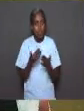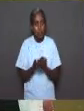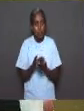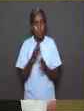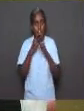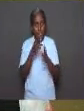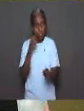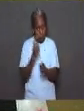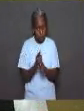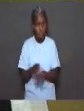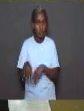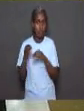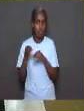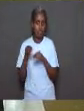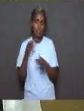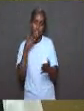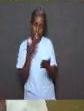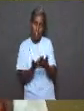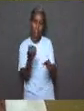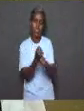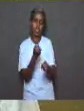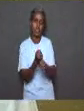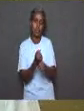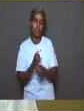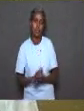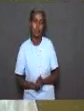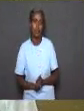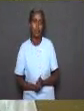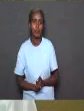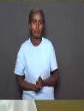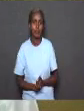Were all of your answers correct, students? Great job.